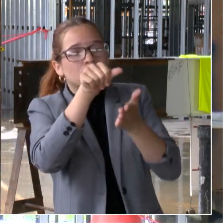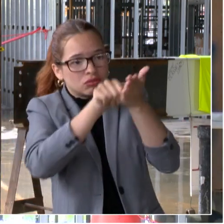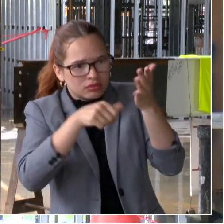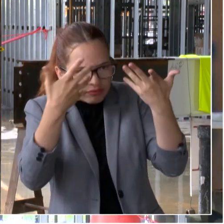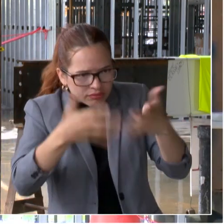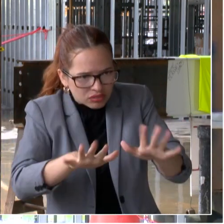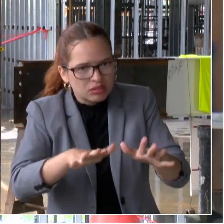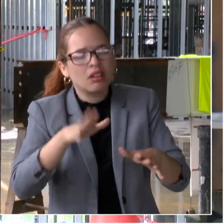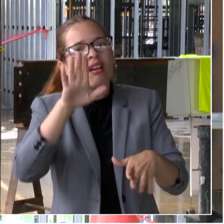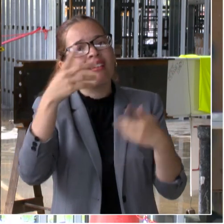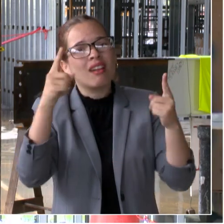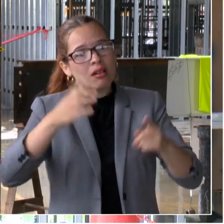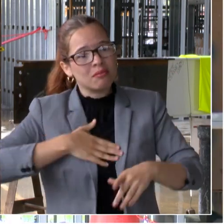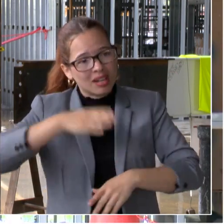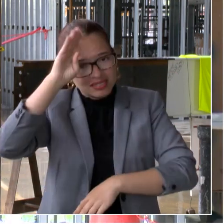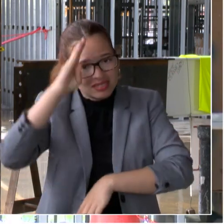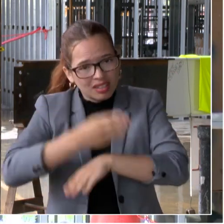Amen.